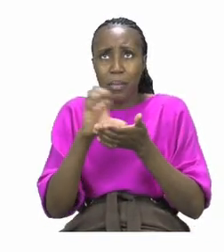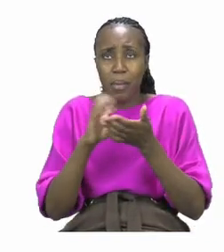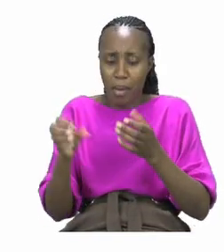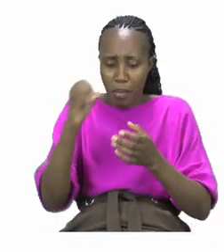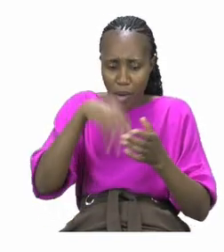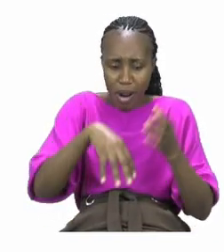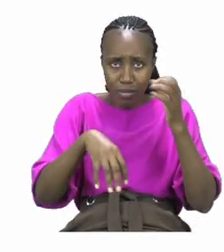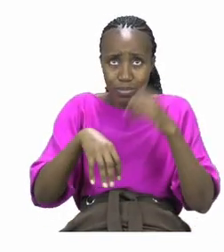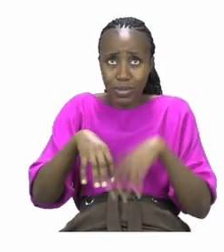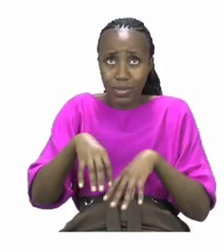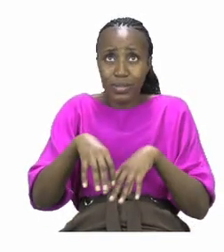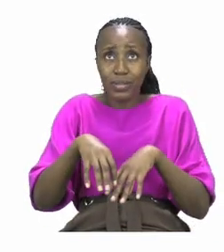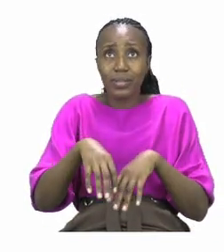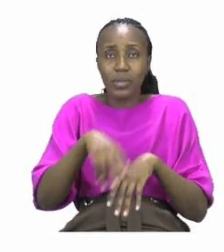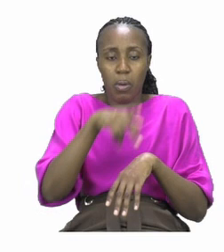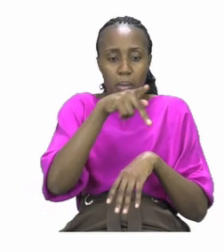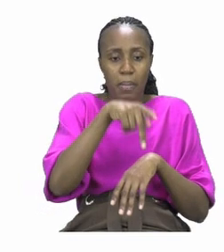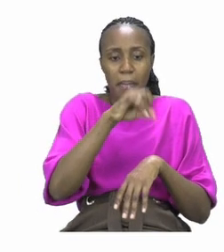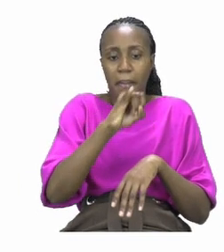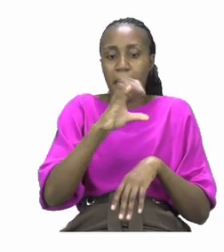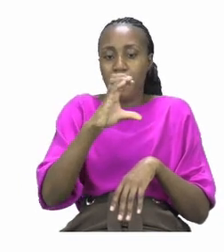are pick up.